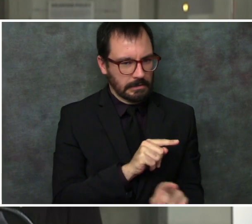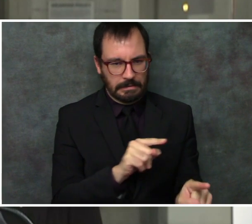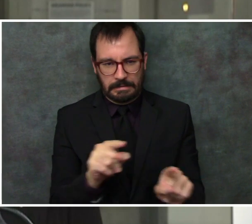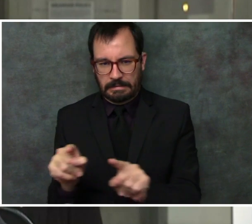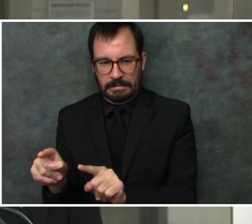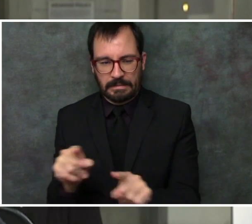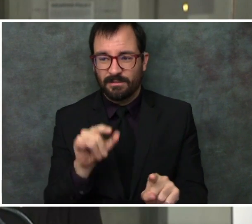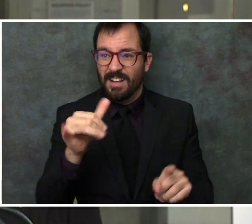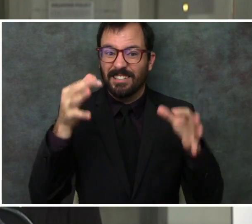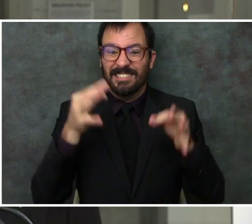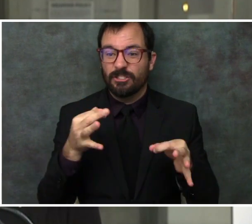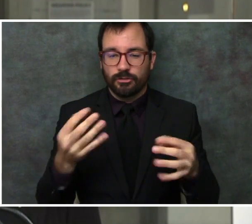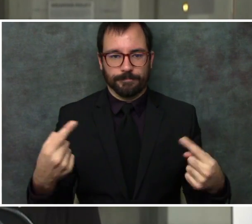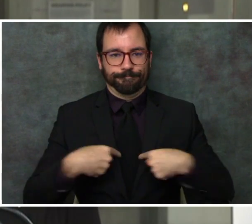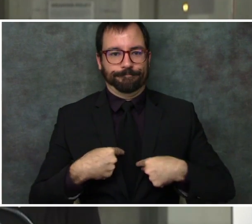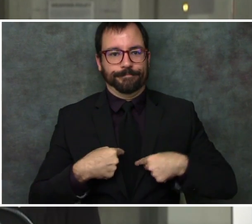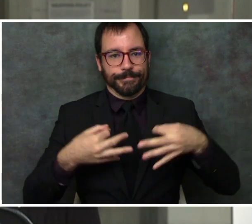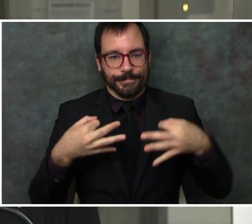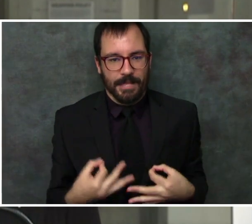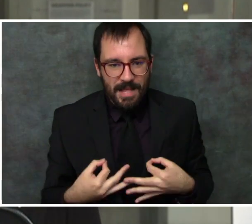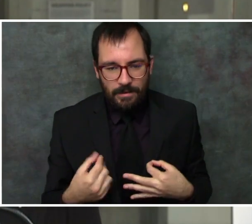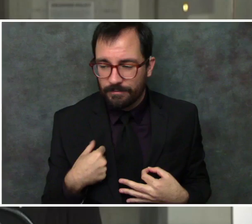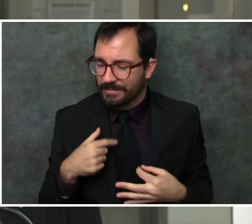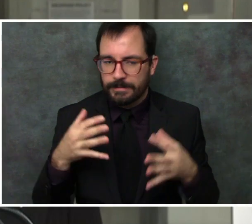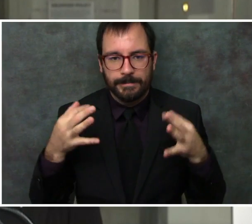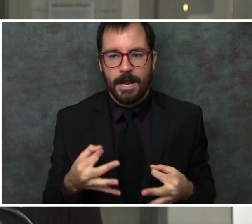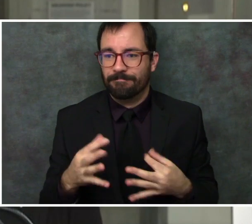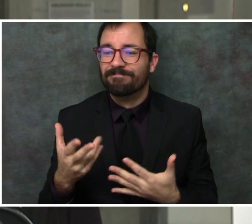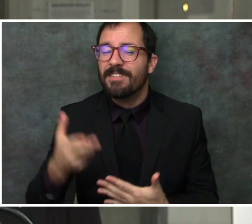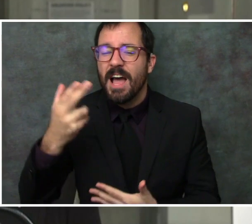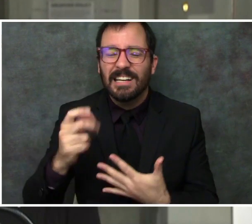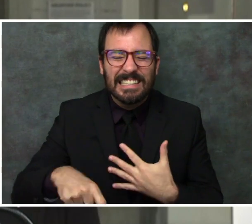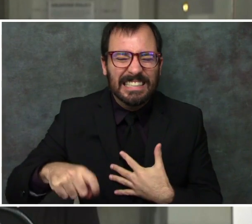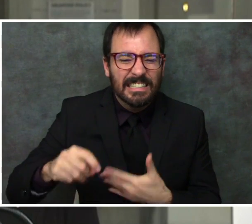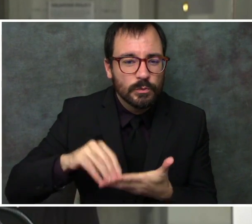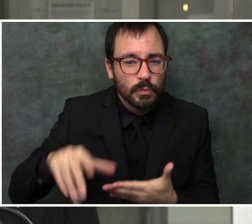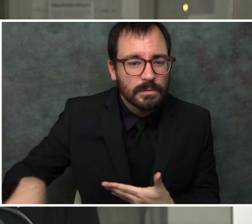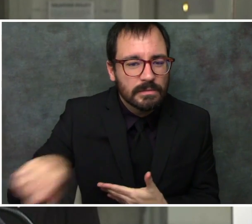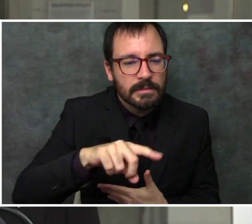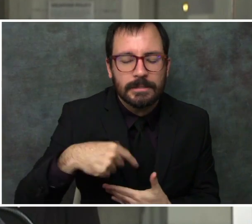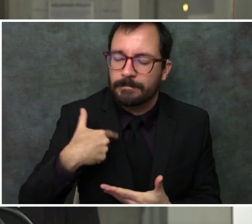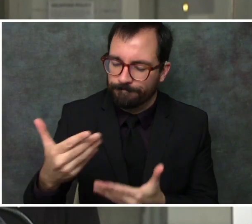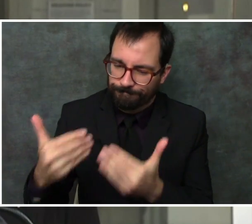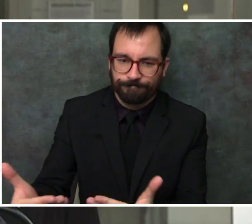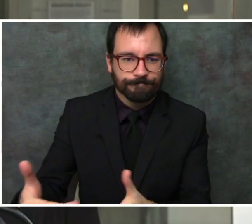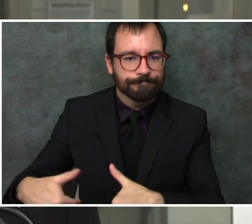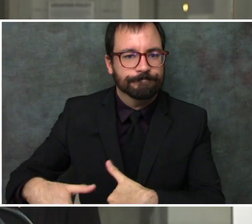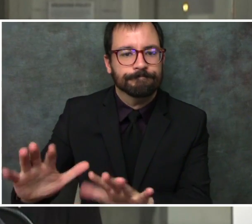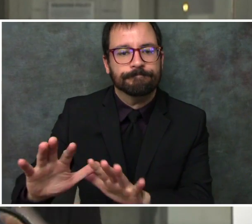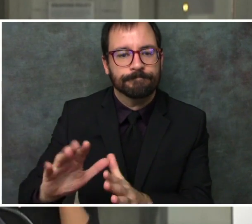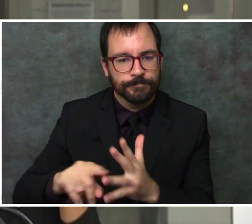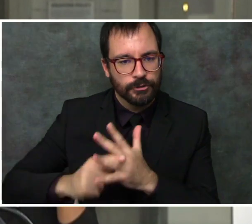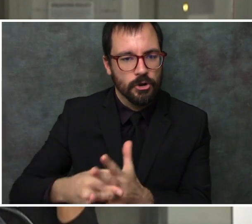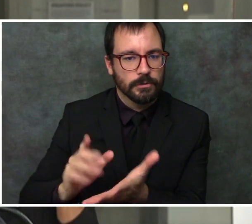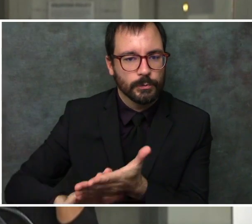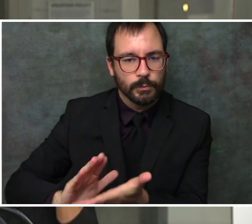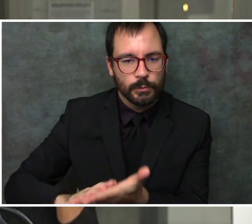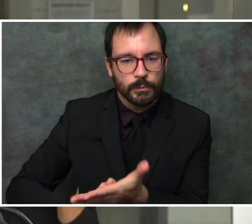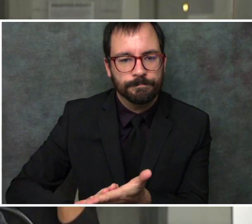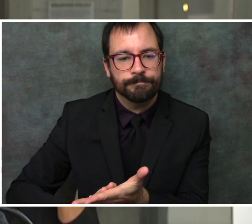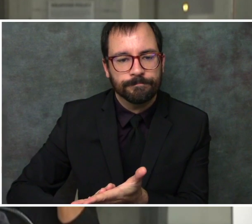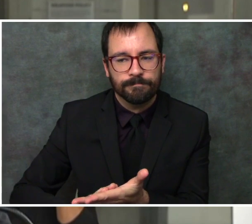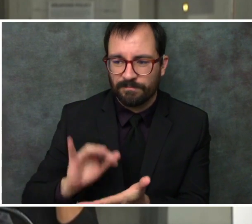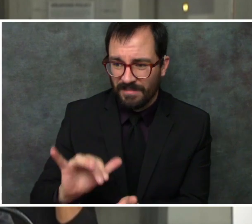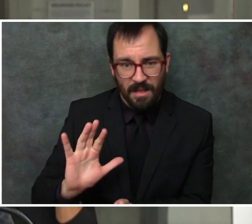students need the district as their choice. We are their chance for